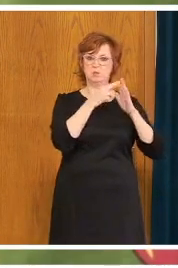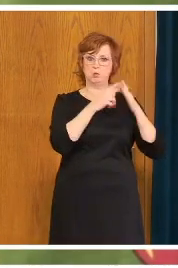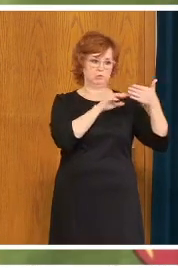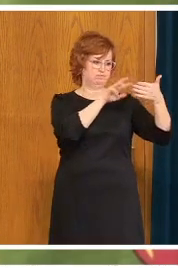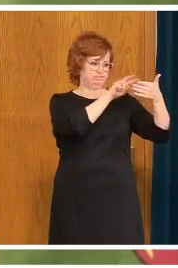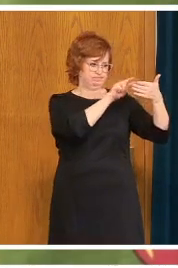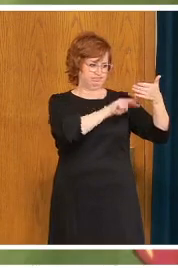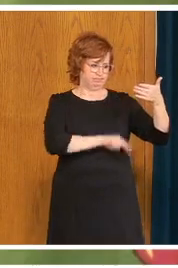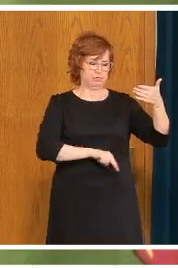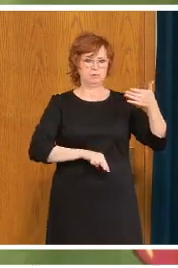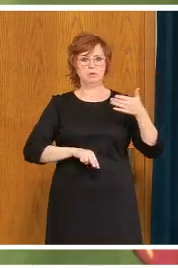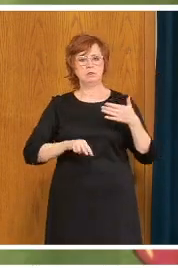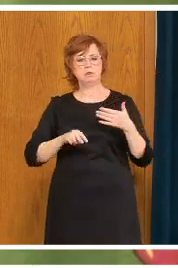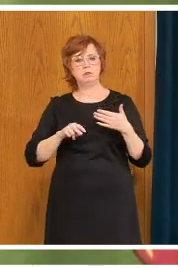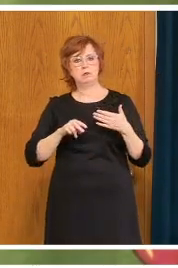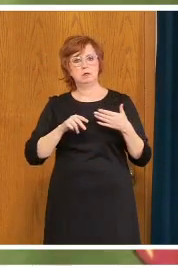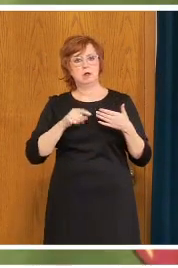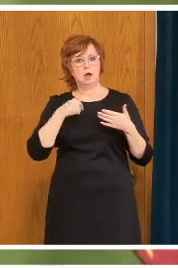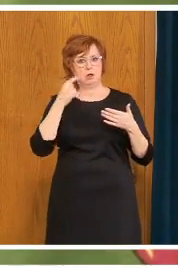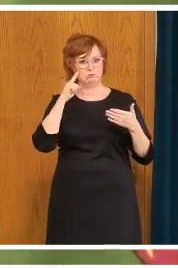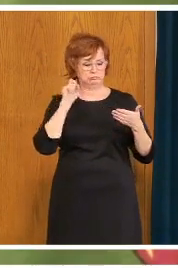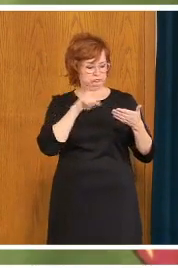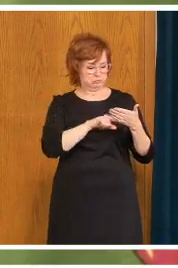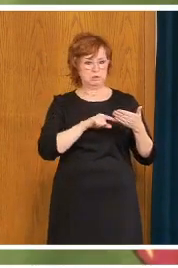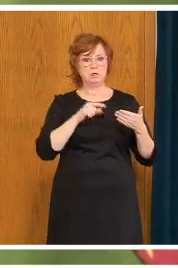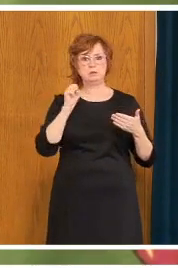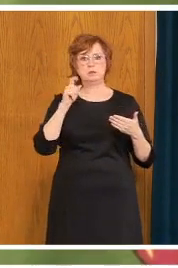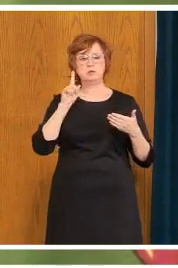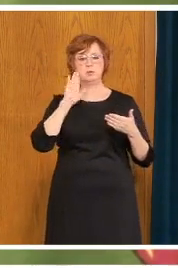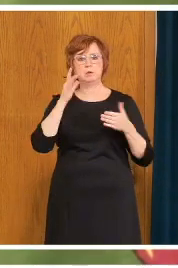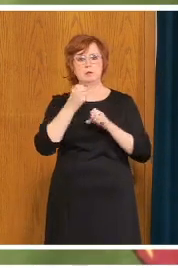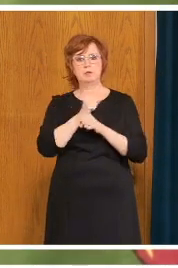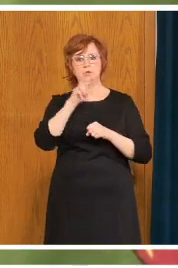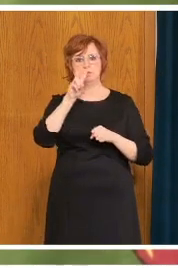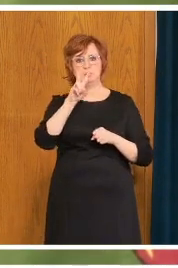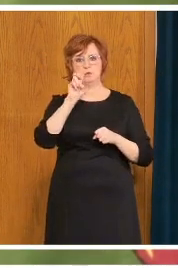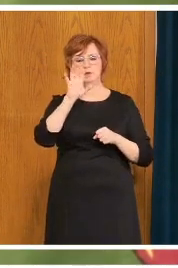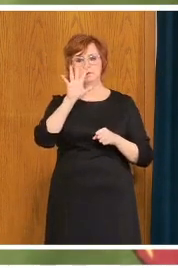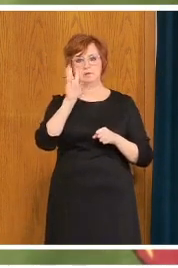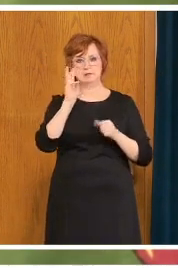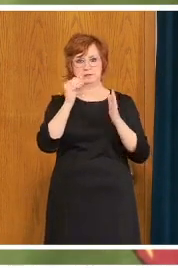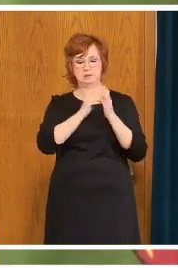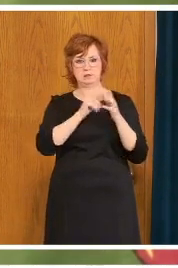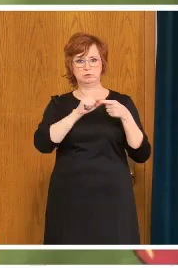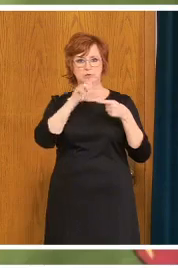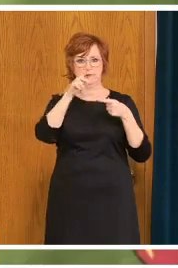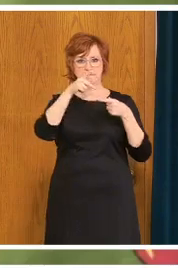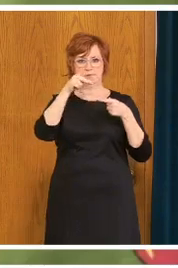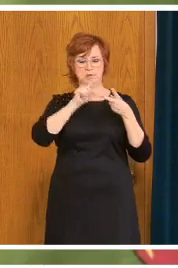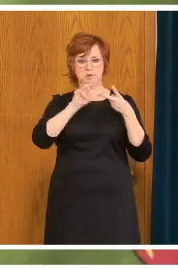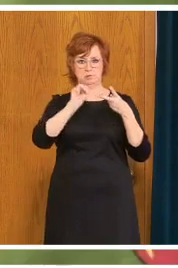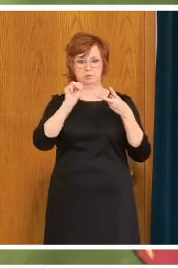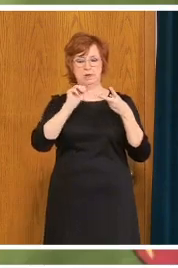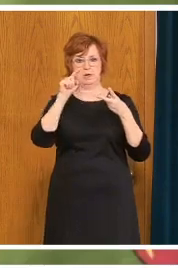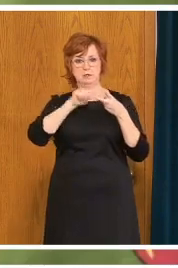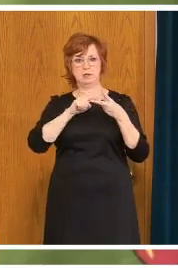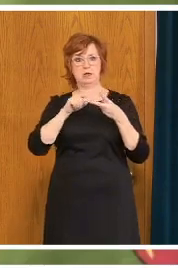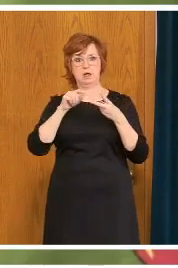get around 256,000 vaccine doses, the Moderna and the Pfizer, until the end of